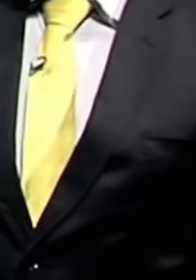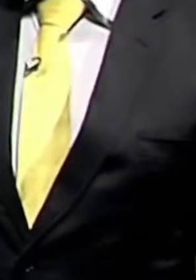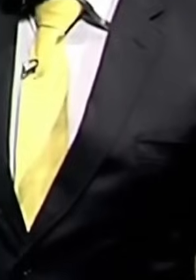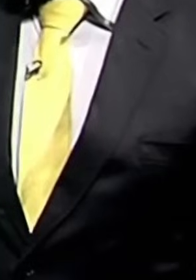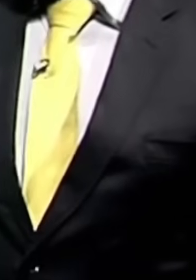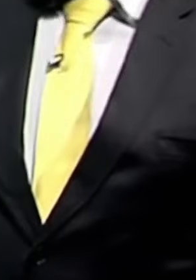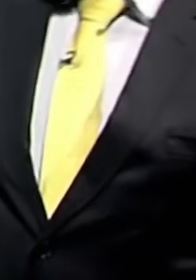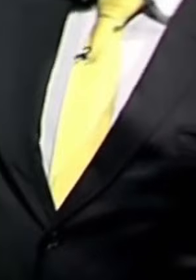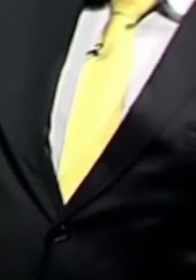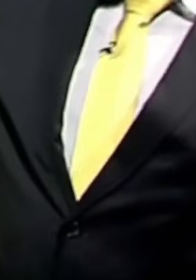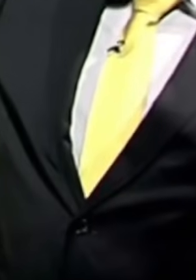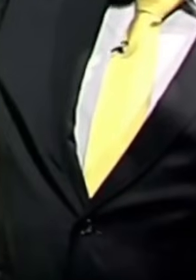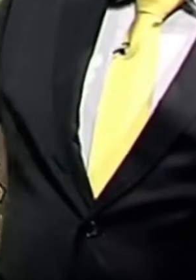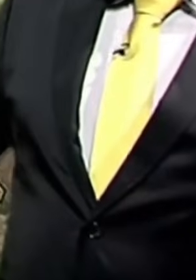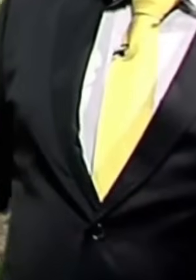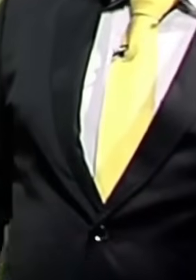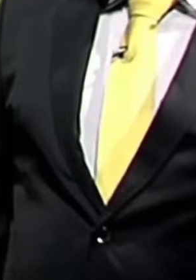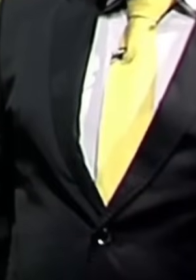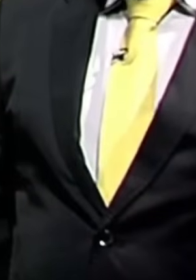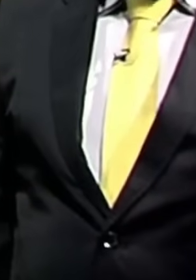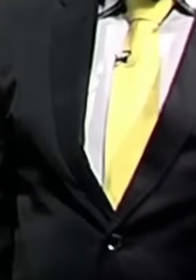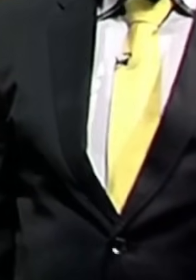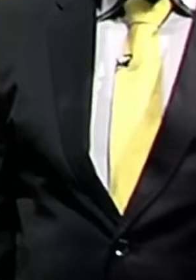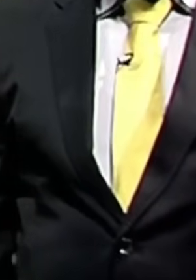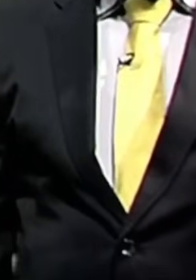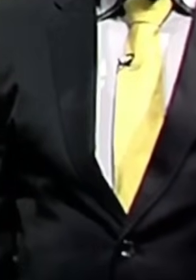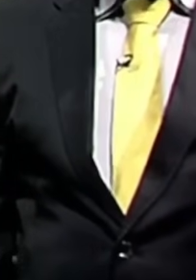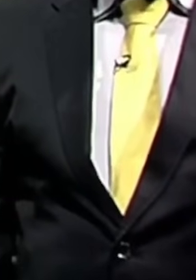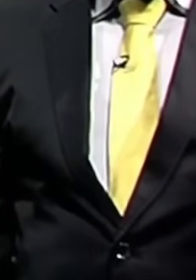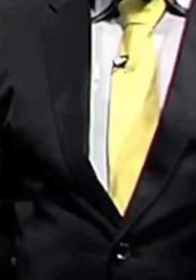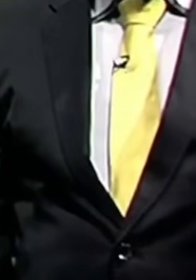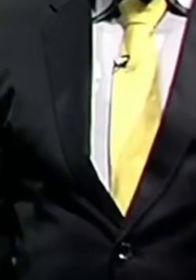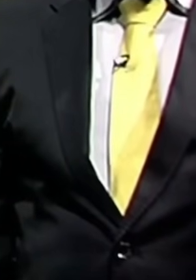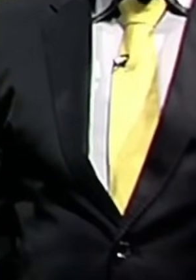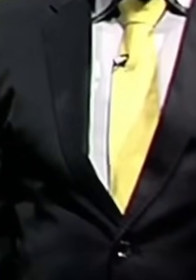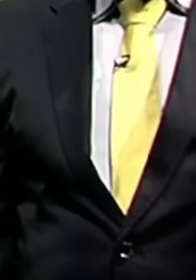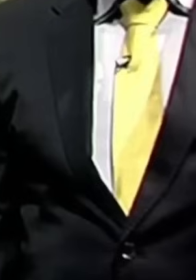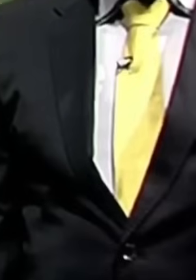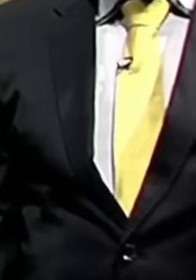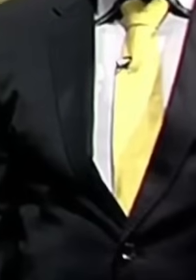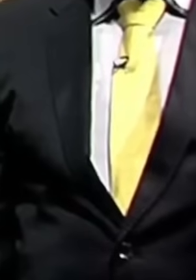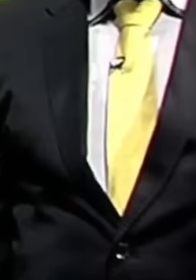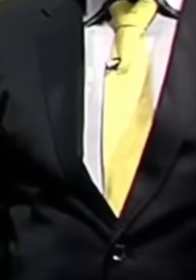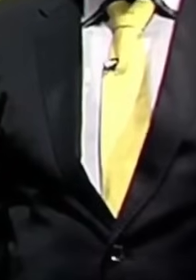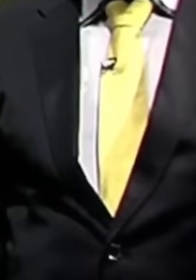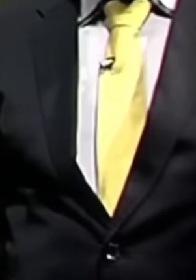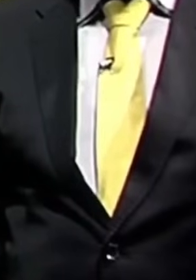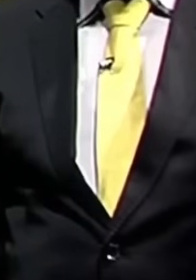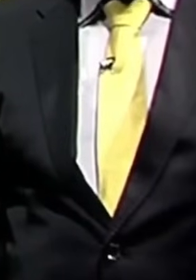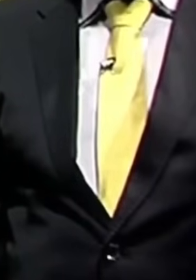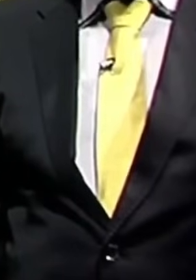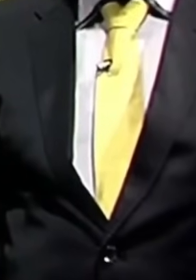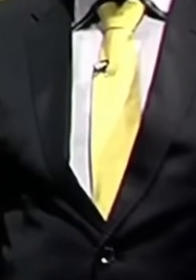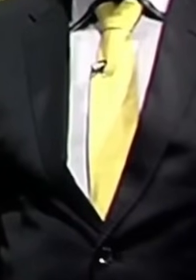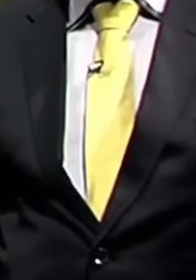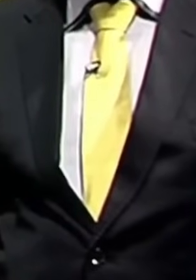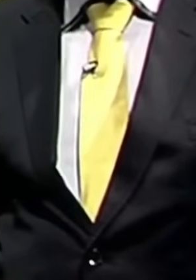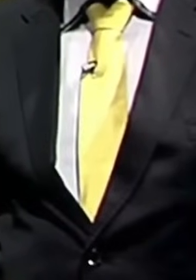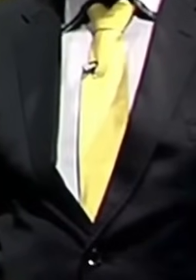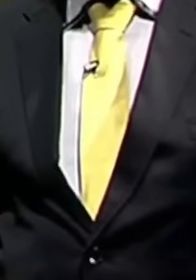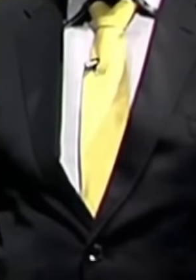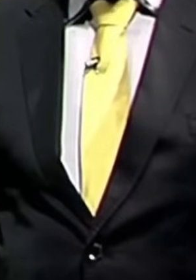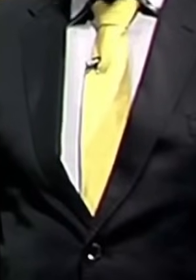mashwabile metsupileng a the ka mane ka mosine be tsa mashwabile metsomhlano polokwane e tla ba tsa mashwabile metsomraro mo ya re shebile ka hare go province ya ne ya Mpumalanga teng ka lwela